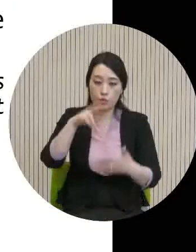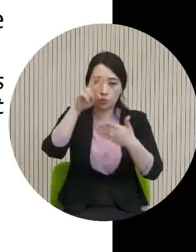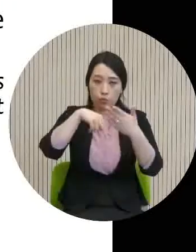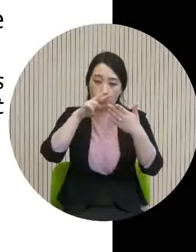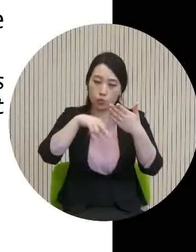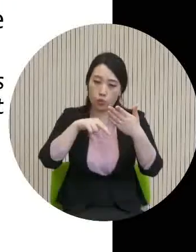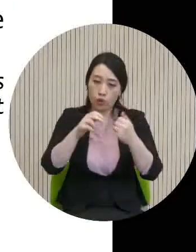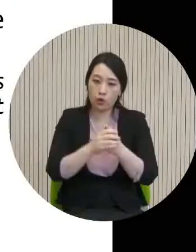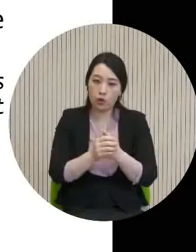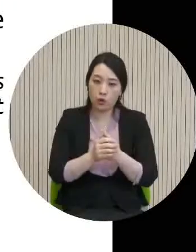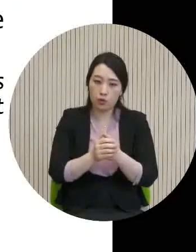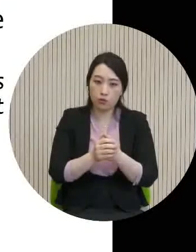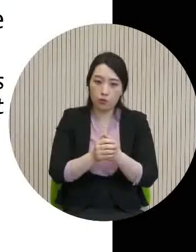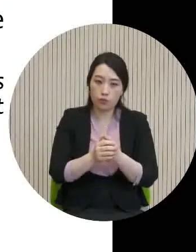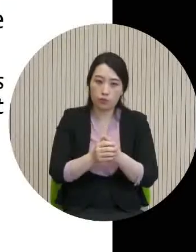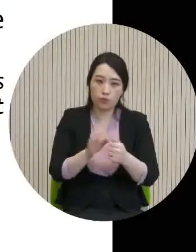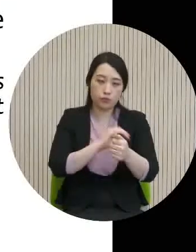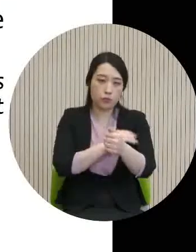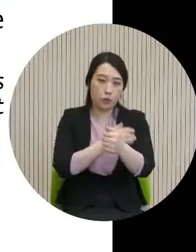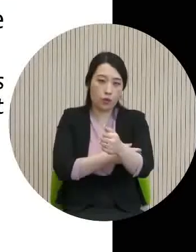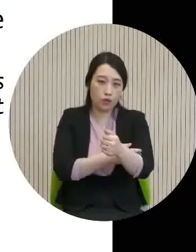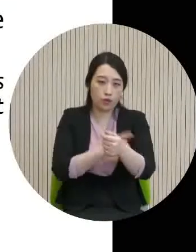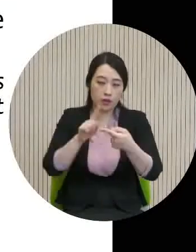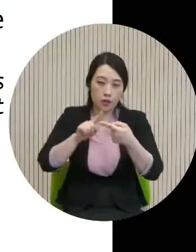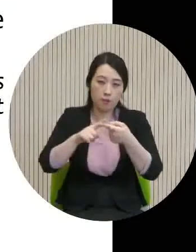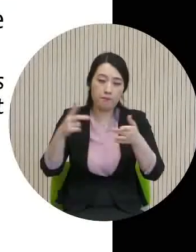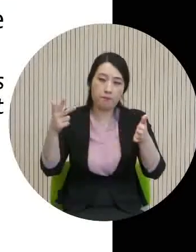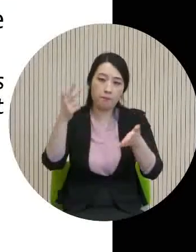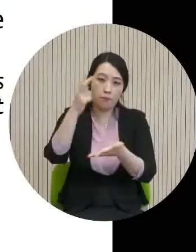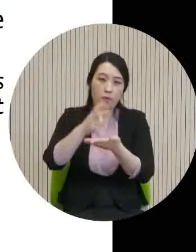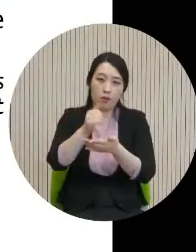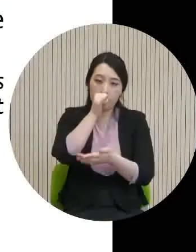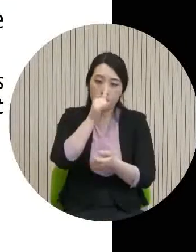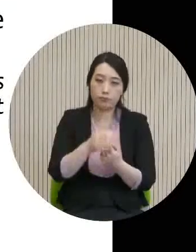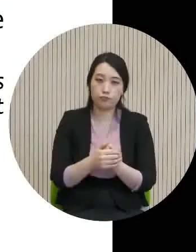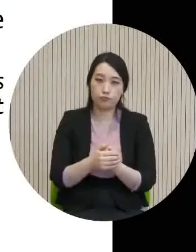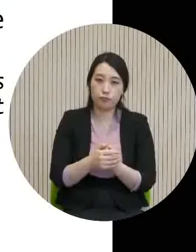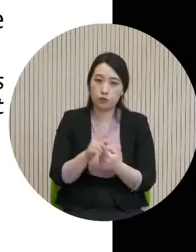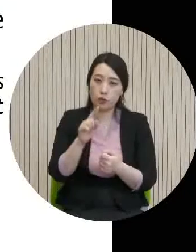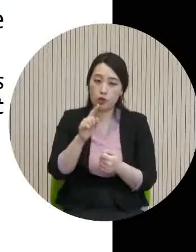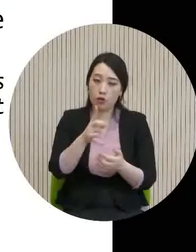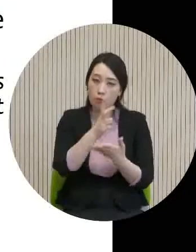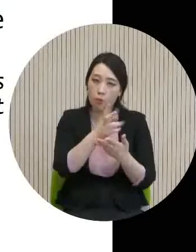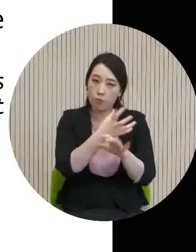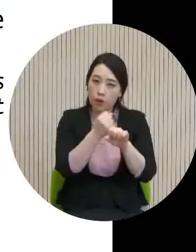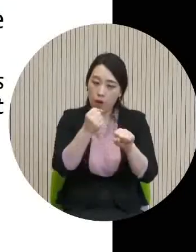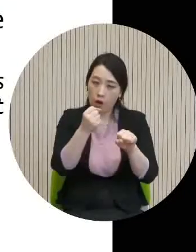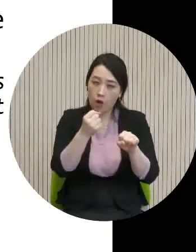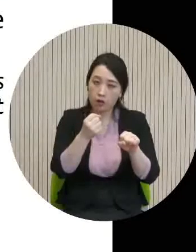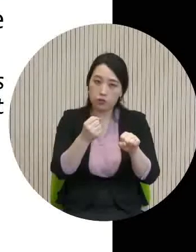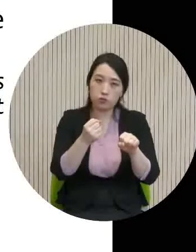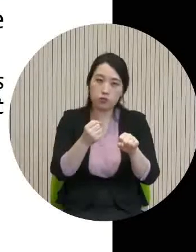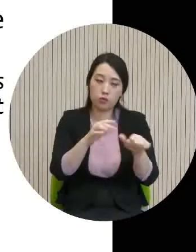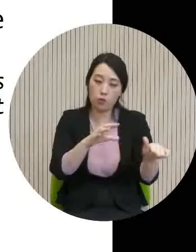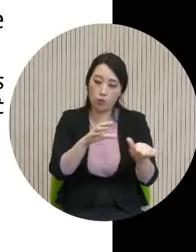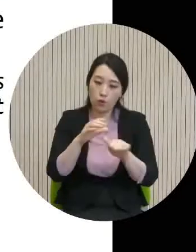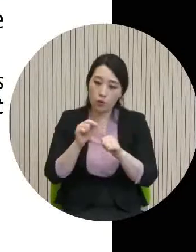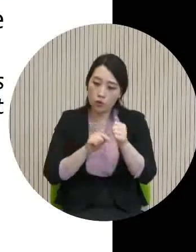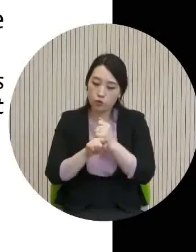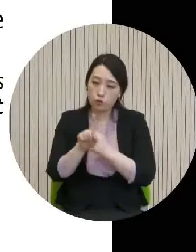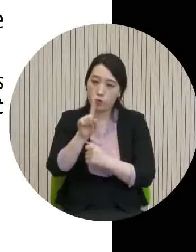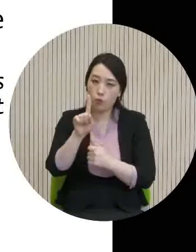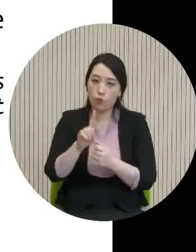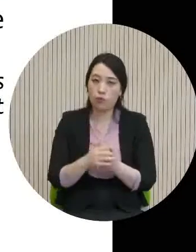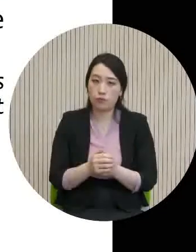The idea here was for those who are print disabled to be able to, for the institutions